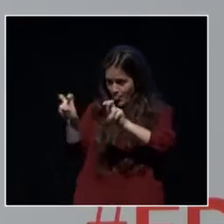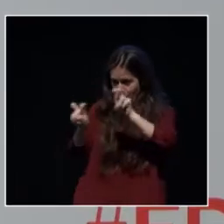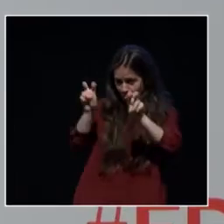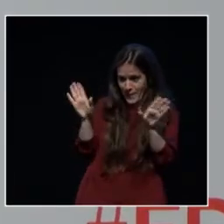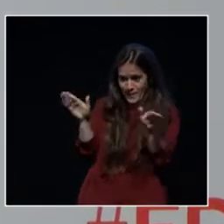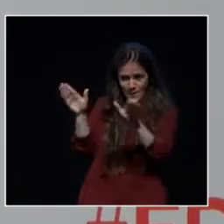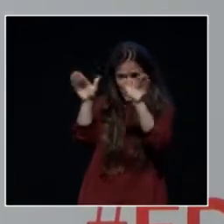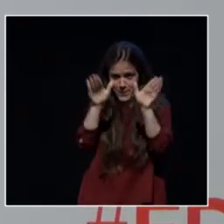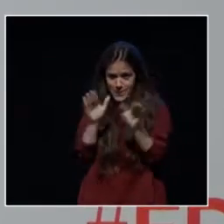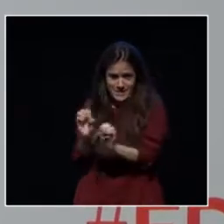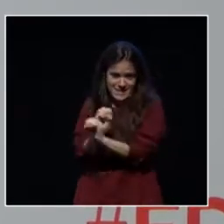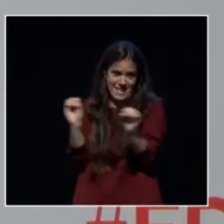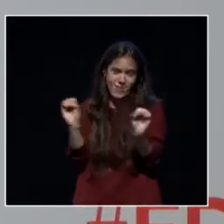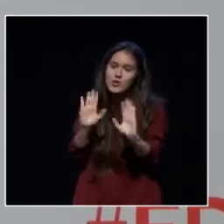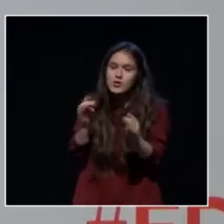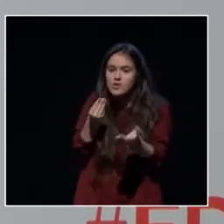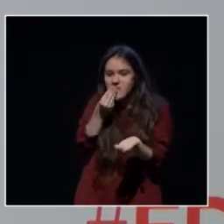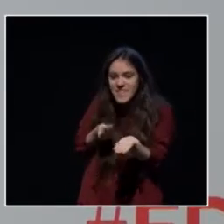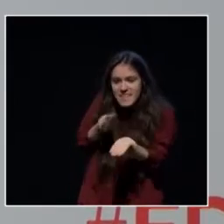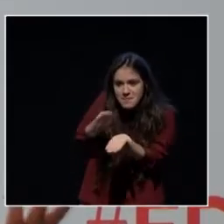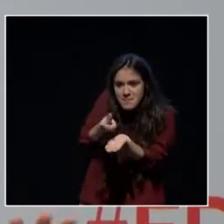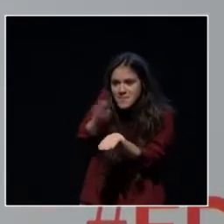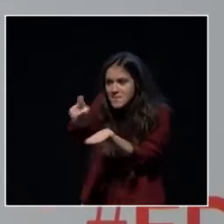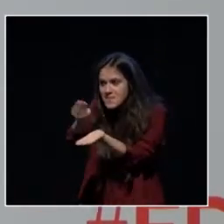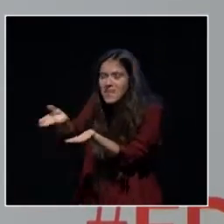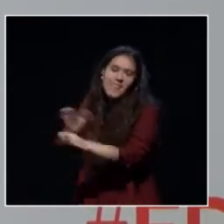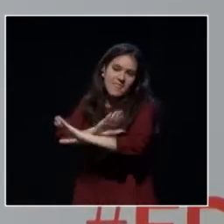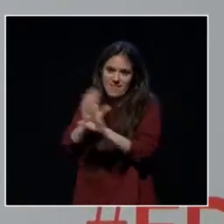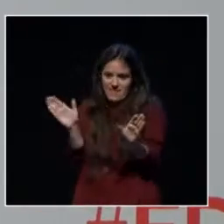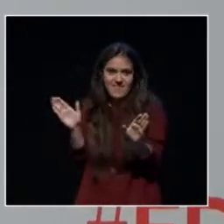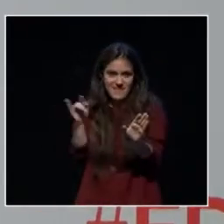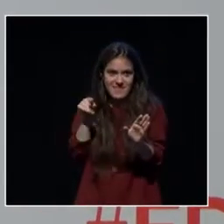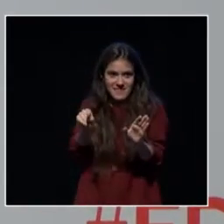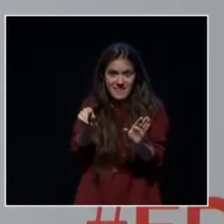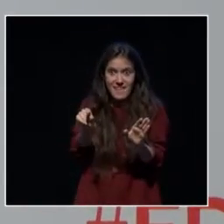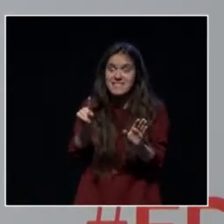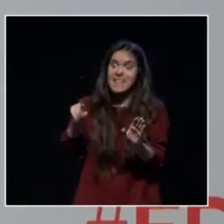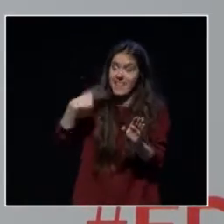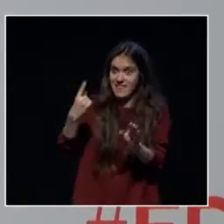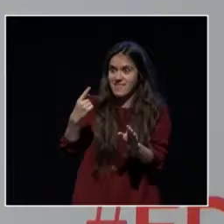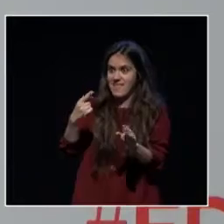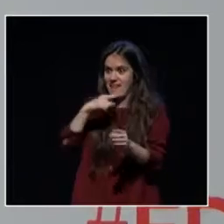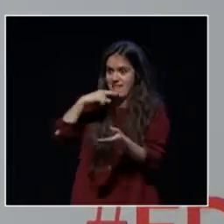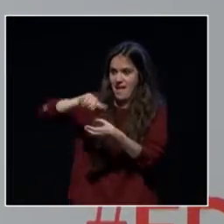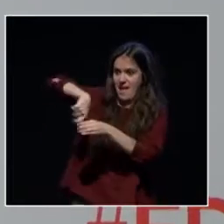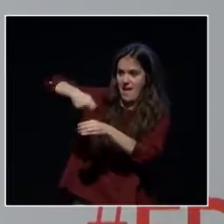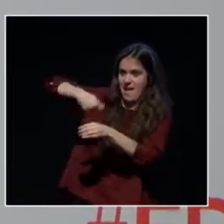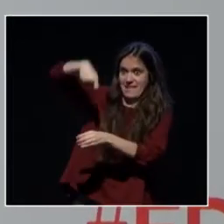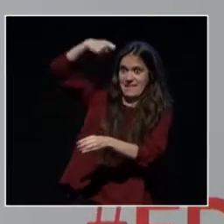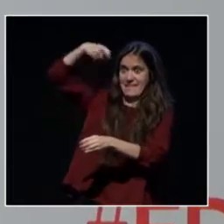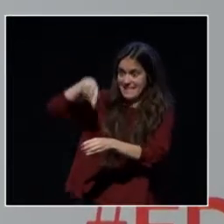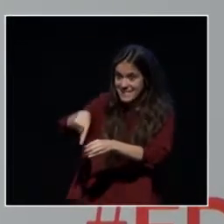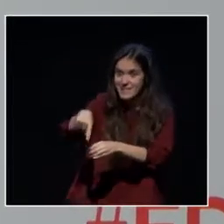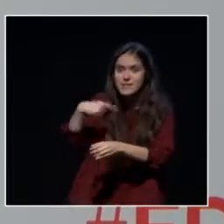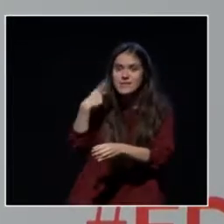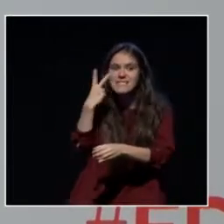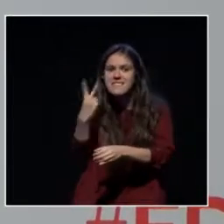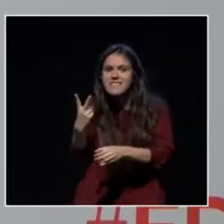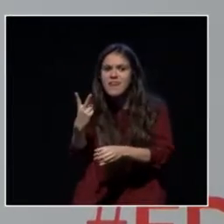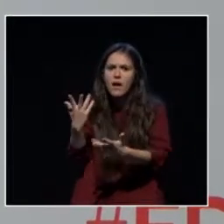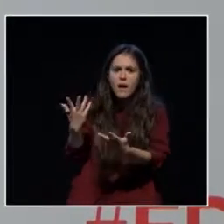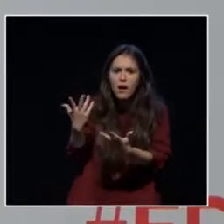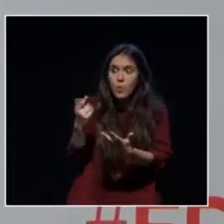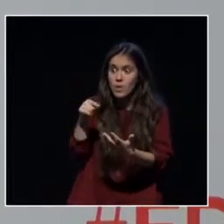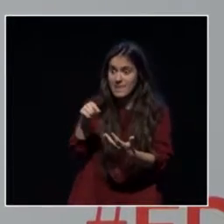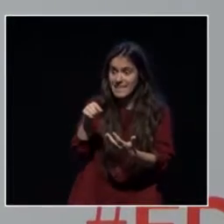you. All you have to do, just feed them a little bit. That's all. And then you get the honey. The trick of this business is he gives